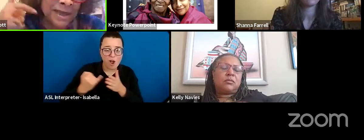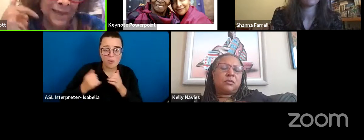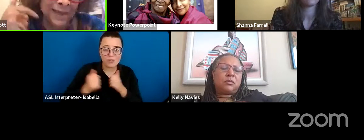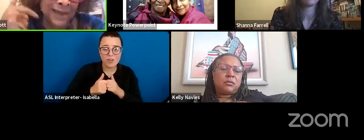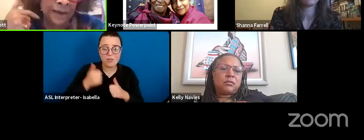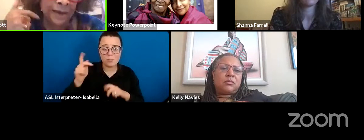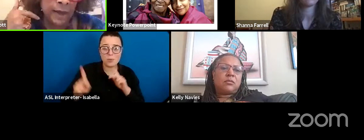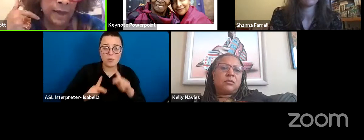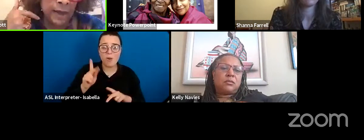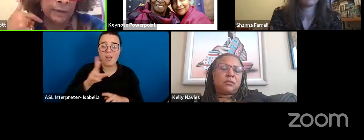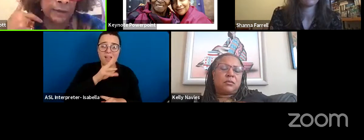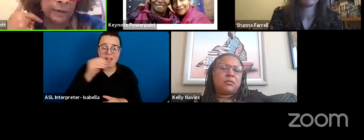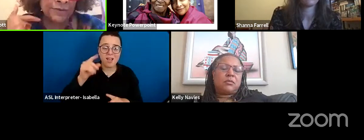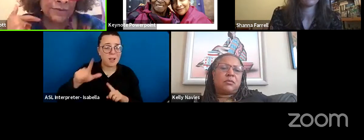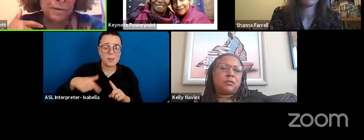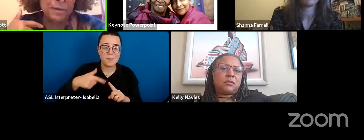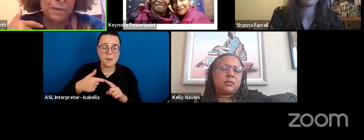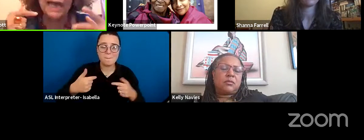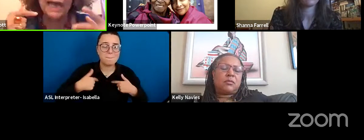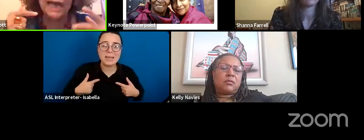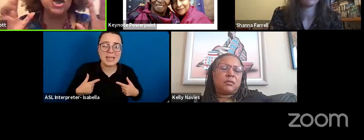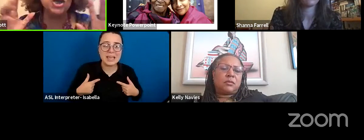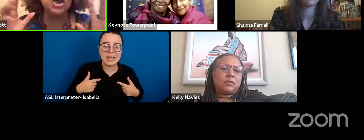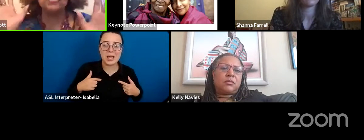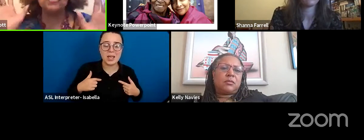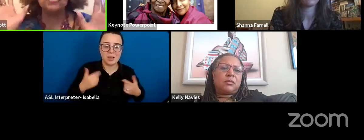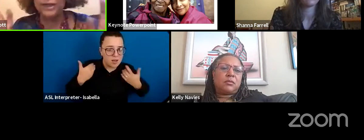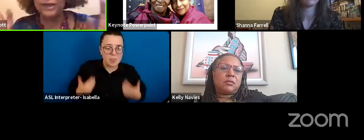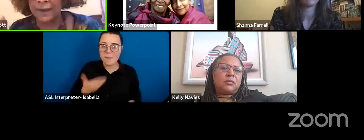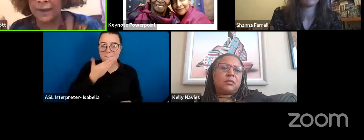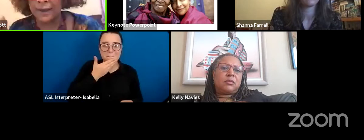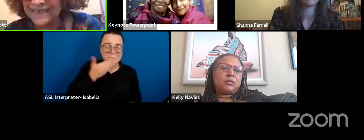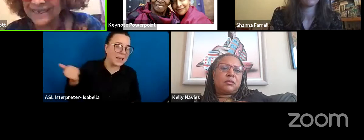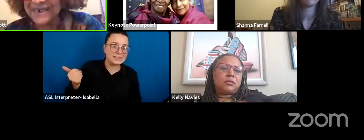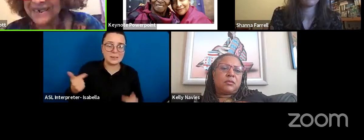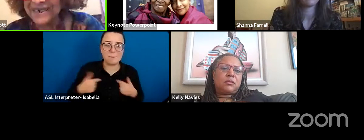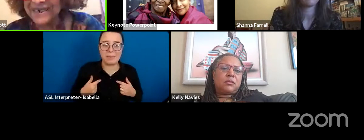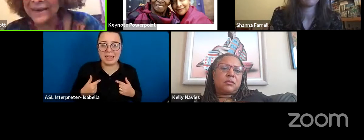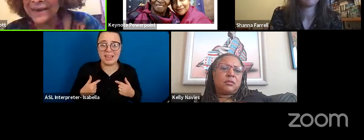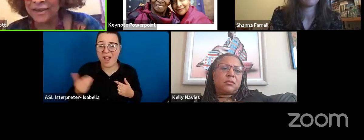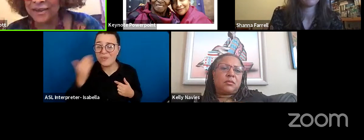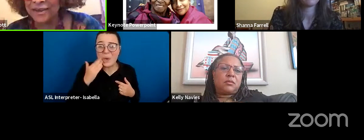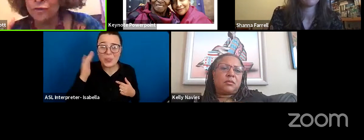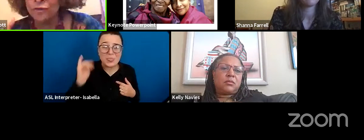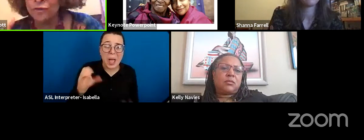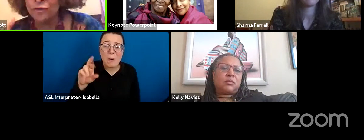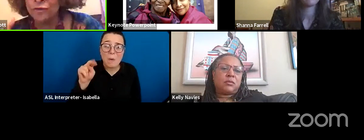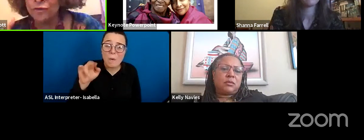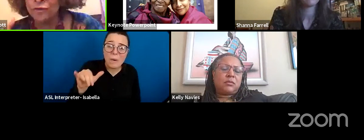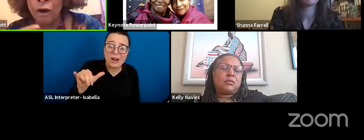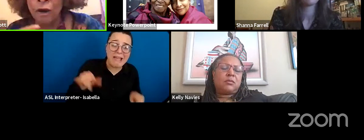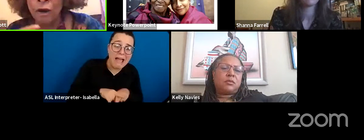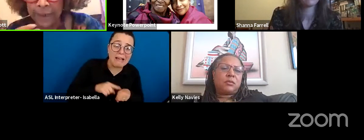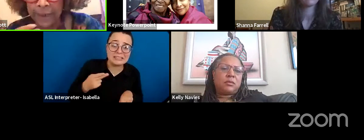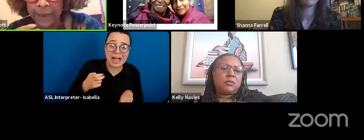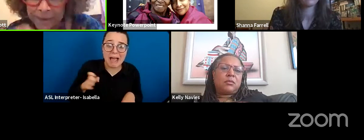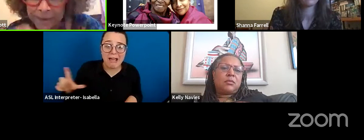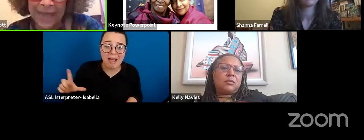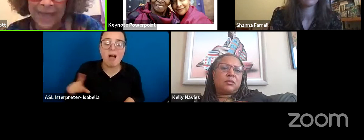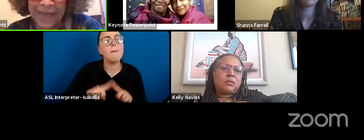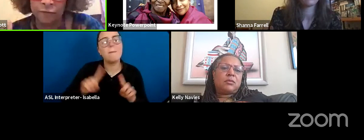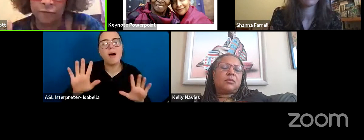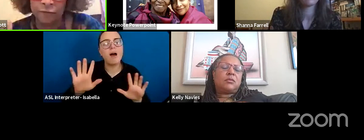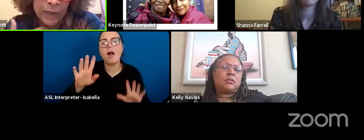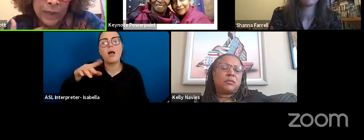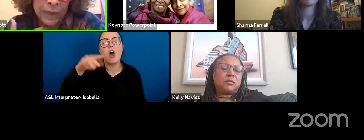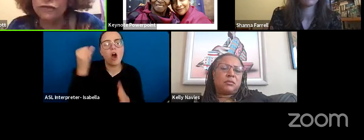me being the bestest me. And I know that is corny as hell, but it is so true that art can be